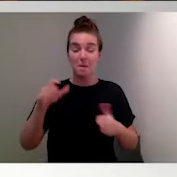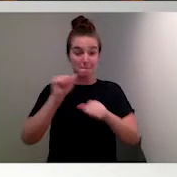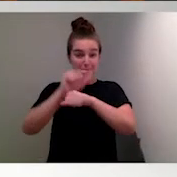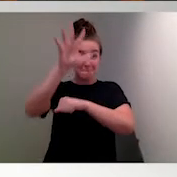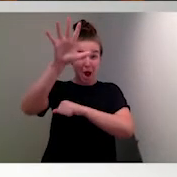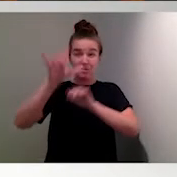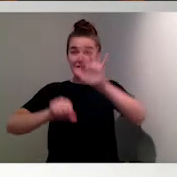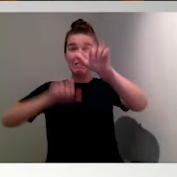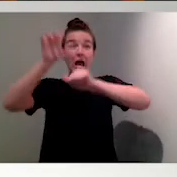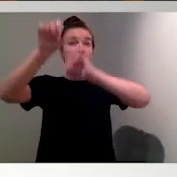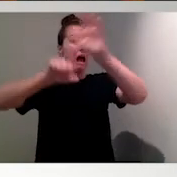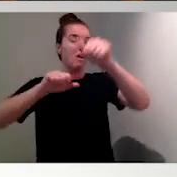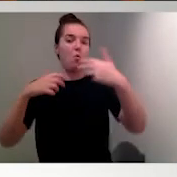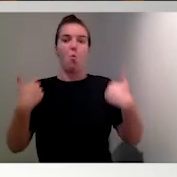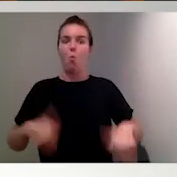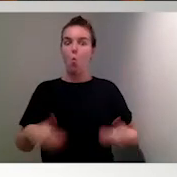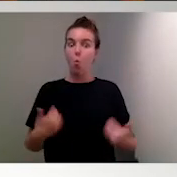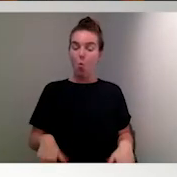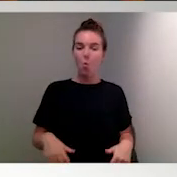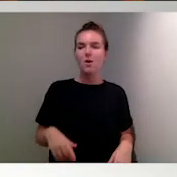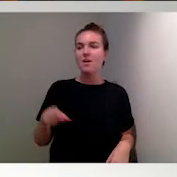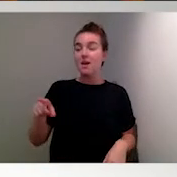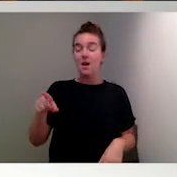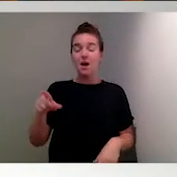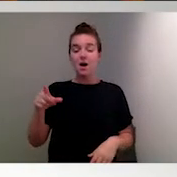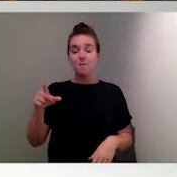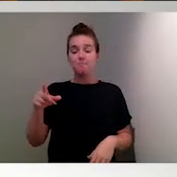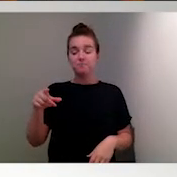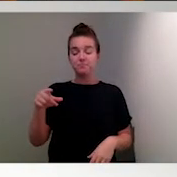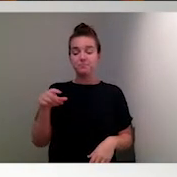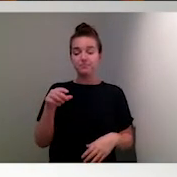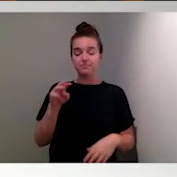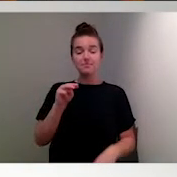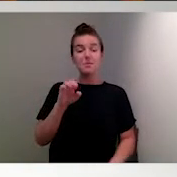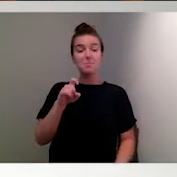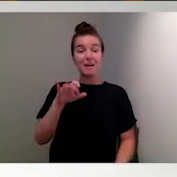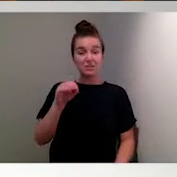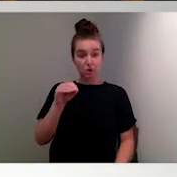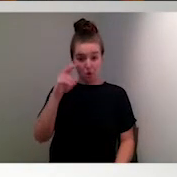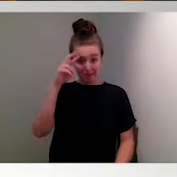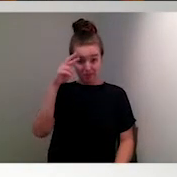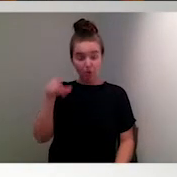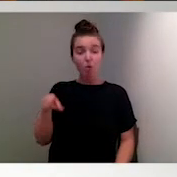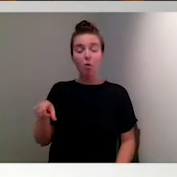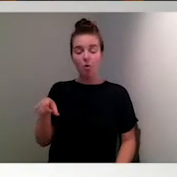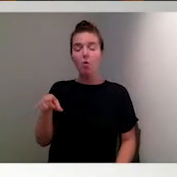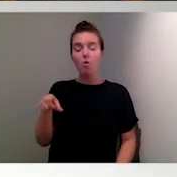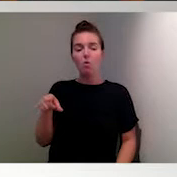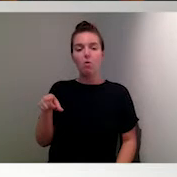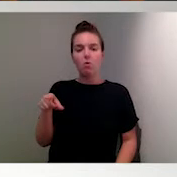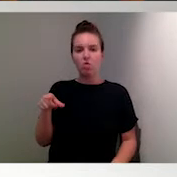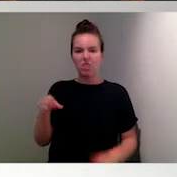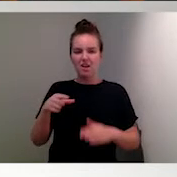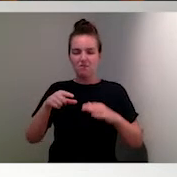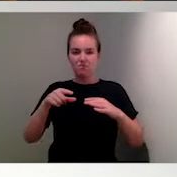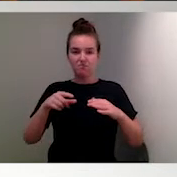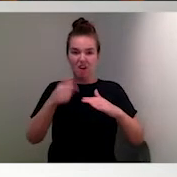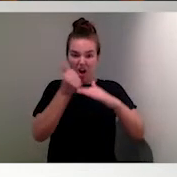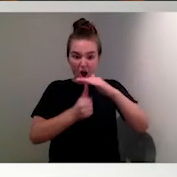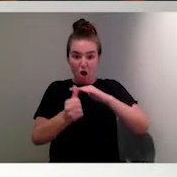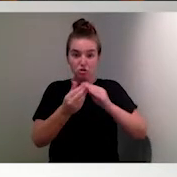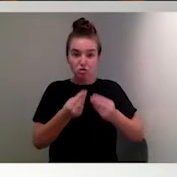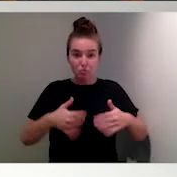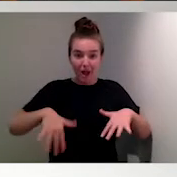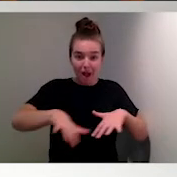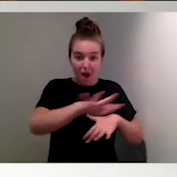Mexico, they've gone all the way into some of those underground cenotes where you have to go through those caves, and they have figured